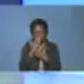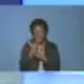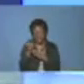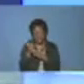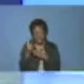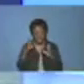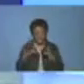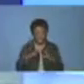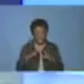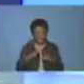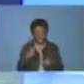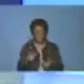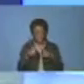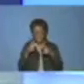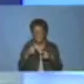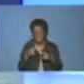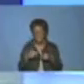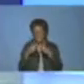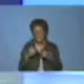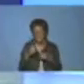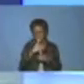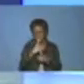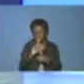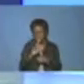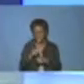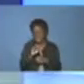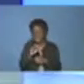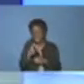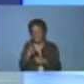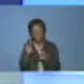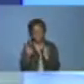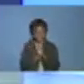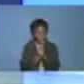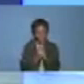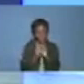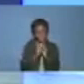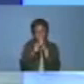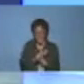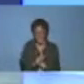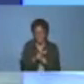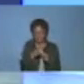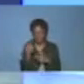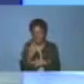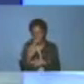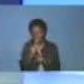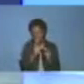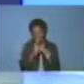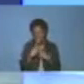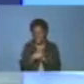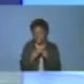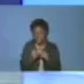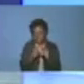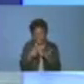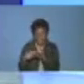again offers the BPSU to meet with the ministry's labor relations unit to discuss any outstanding issues with the existing